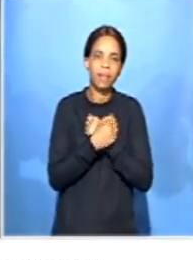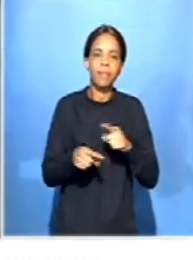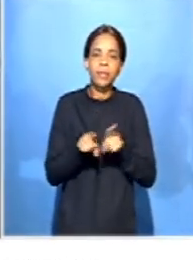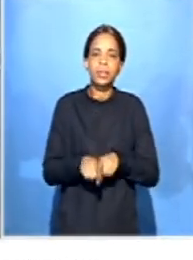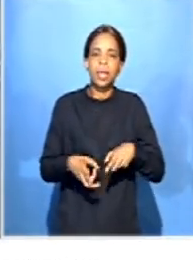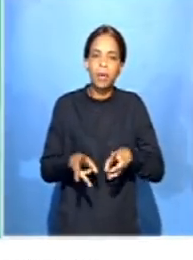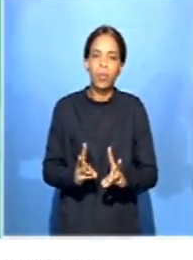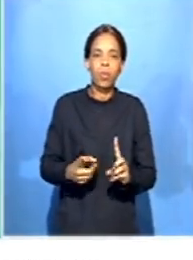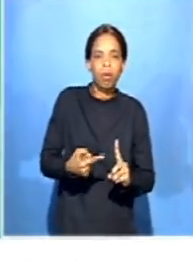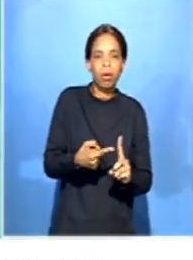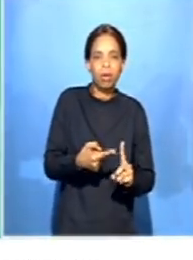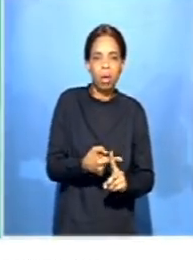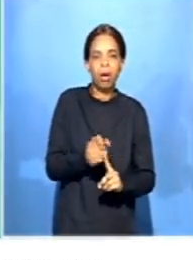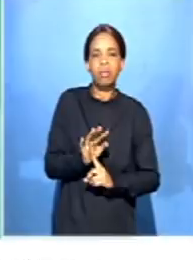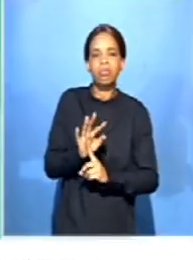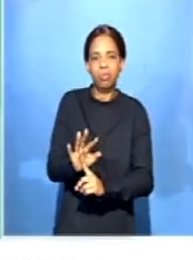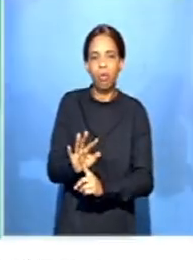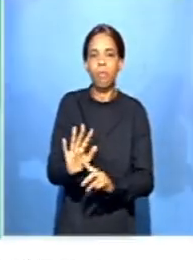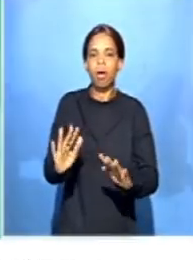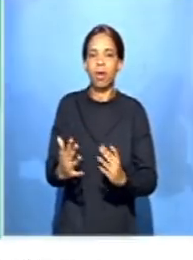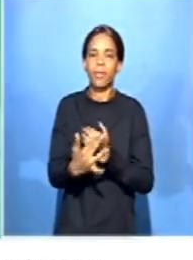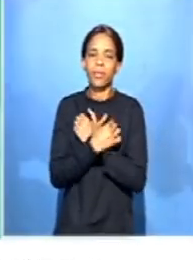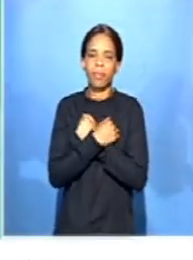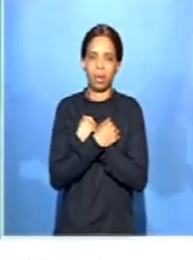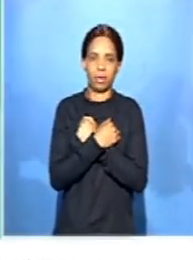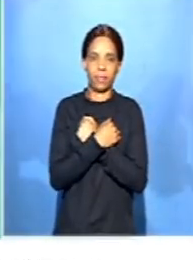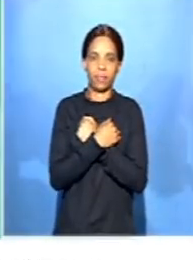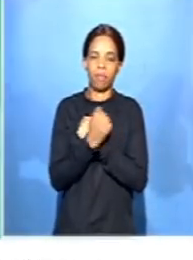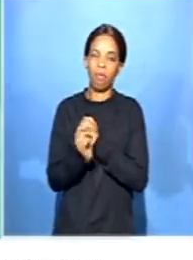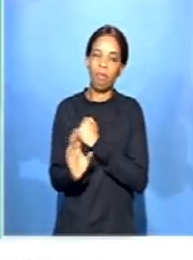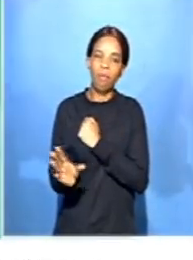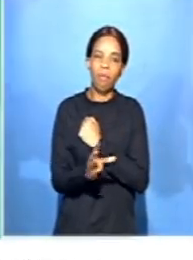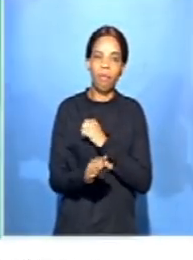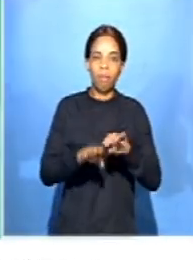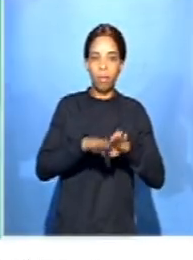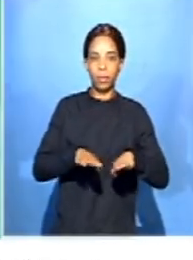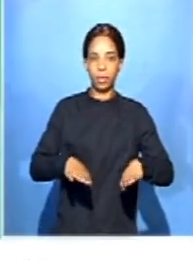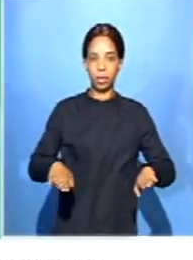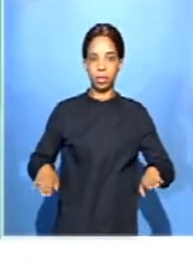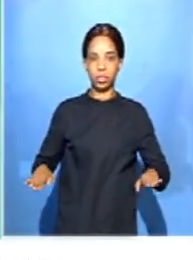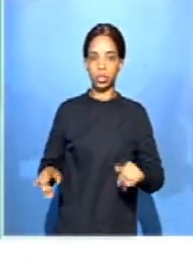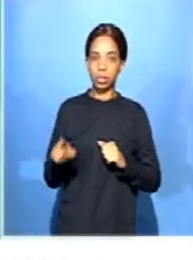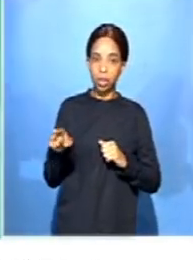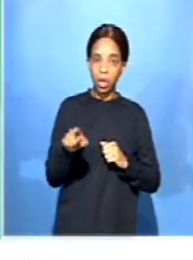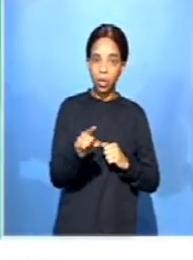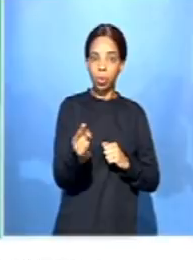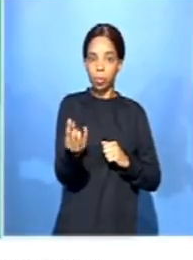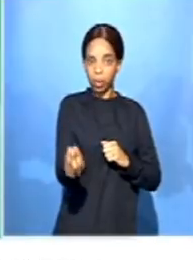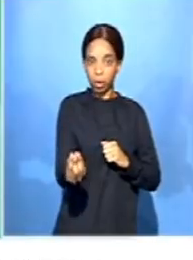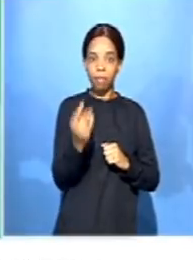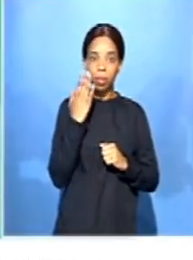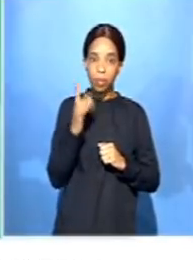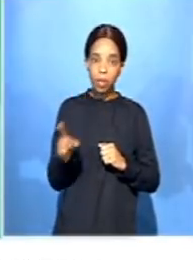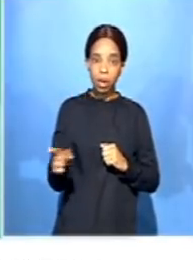lona lo le bosi a oketsa bana ba a nang leng bone ga a tsamaya mo setšhabeng ke mama Edna mama Edna